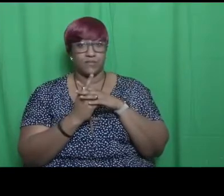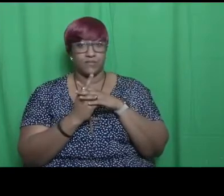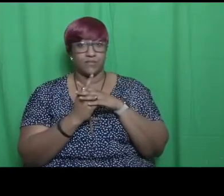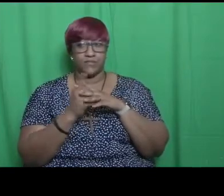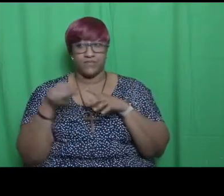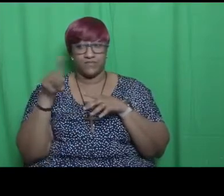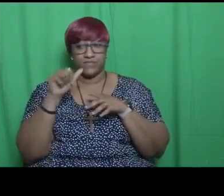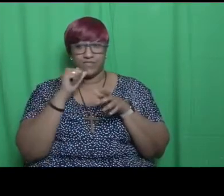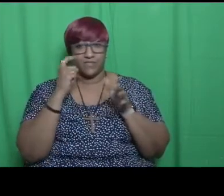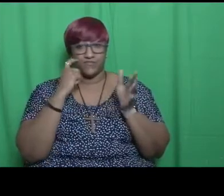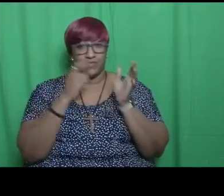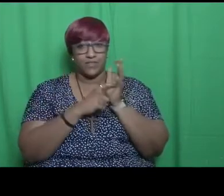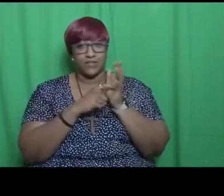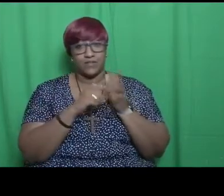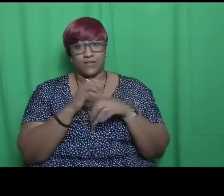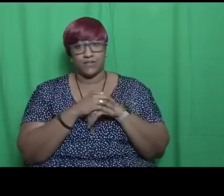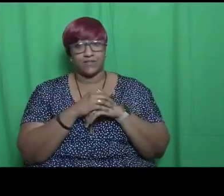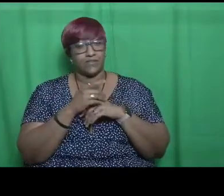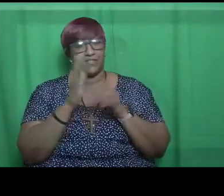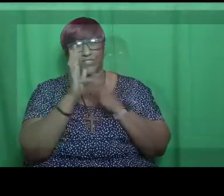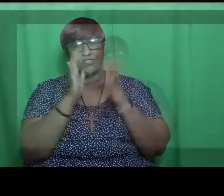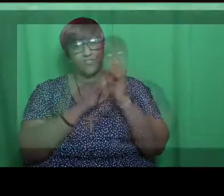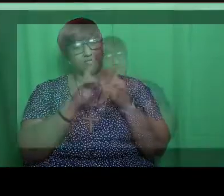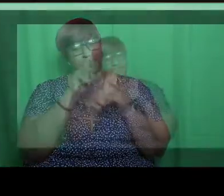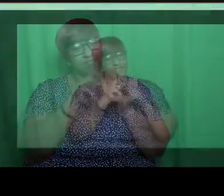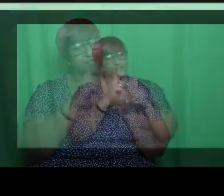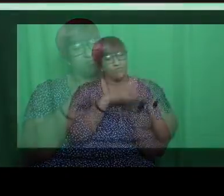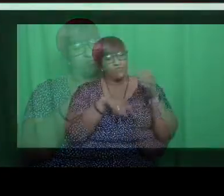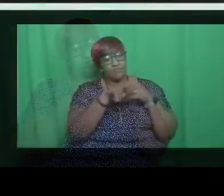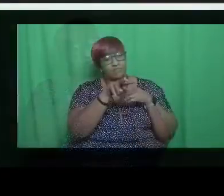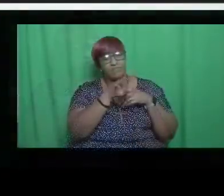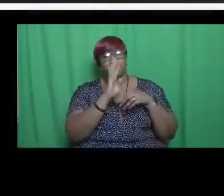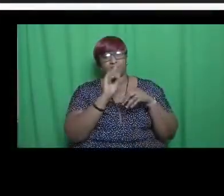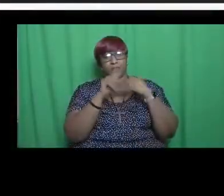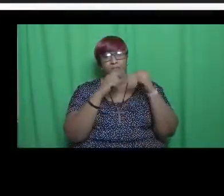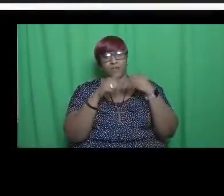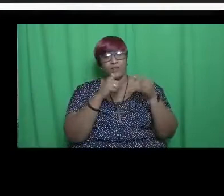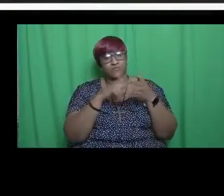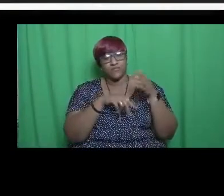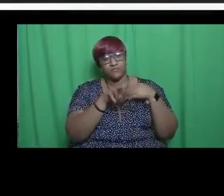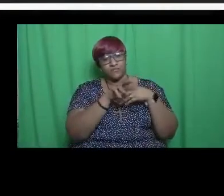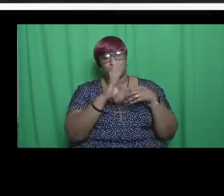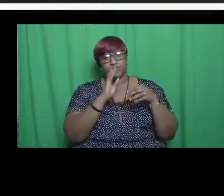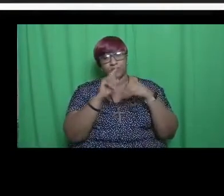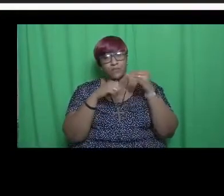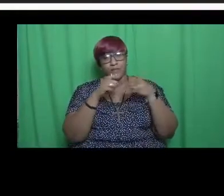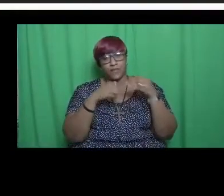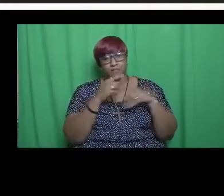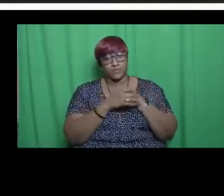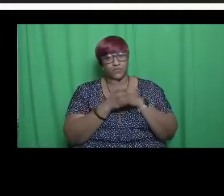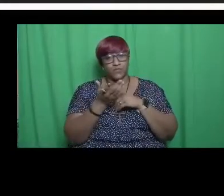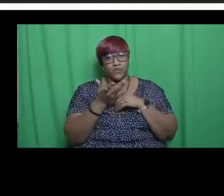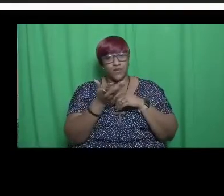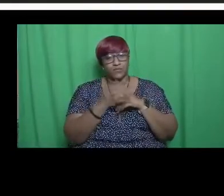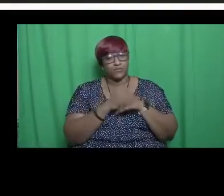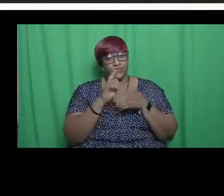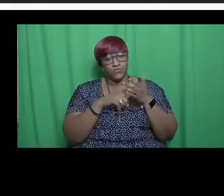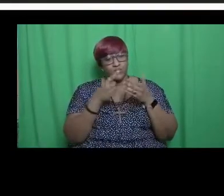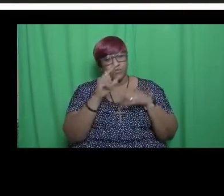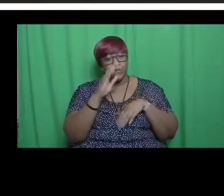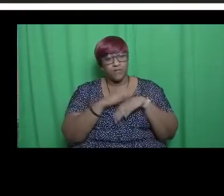recognize, but he said, what y'all talking about? What y'all talking about? You know, what's going